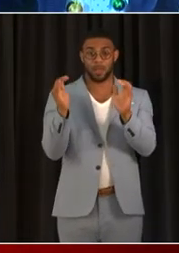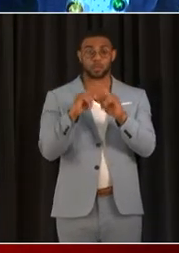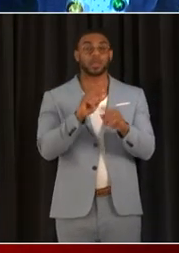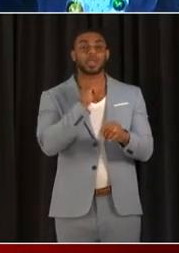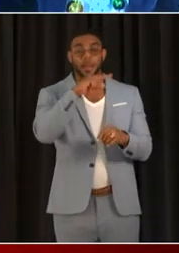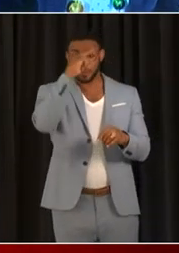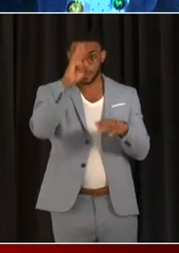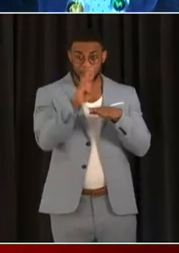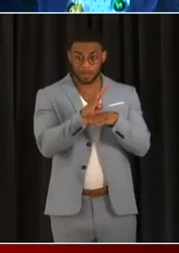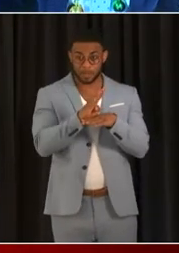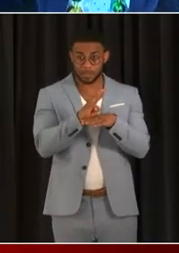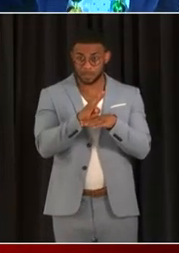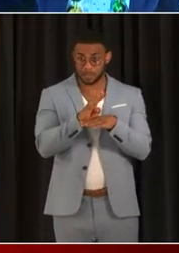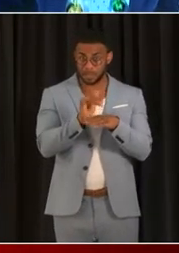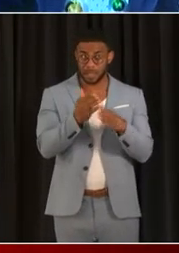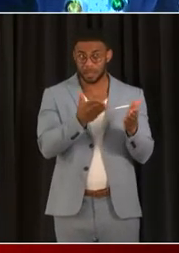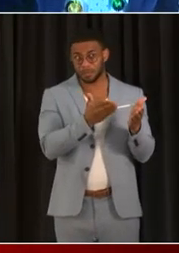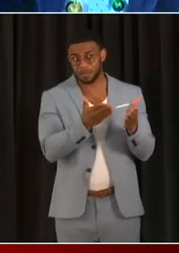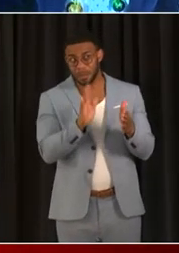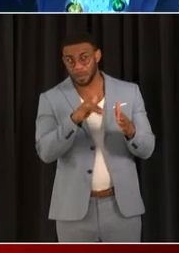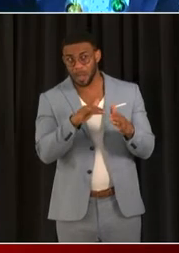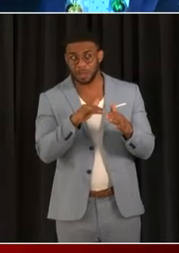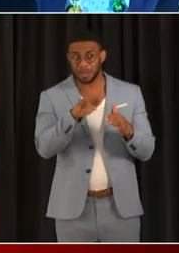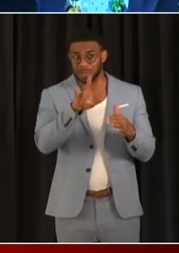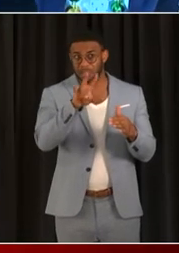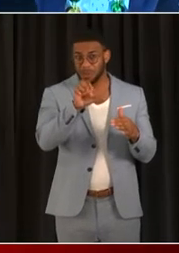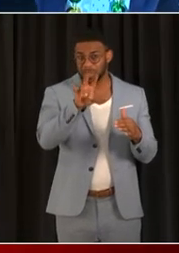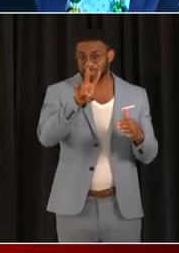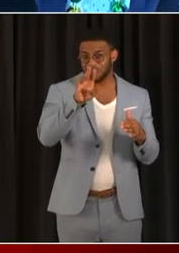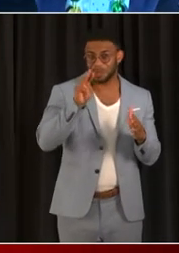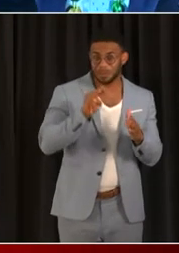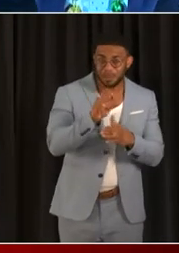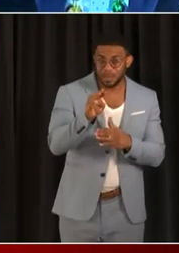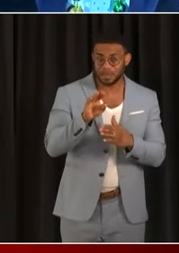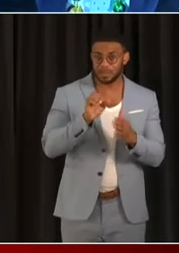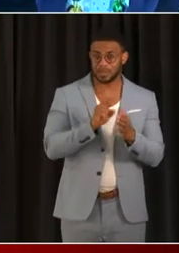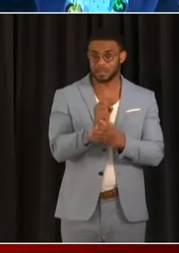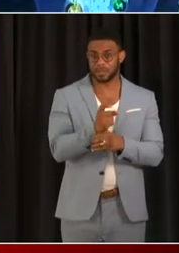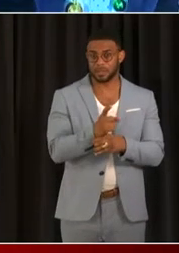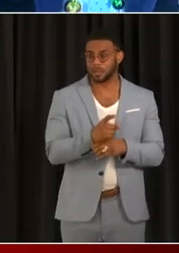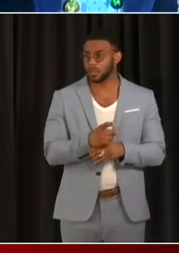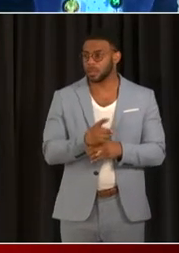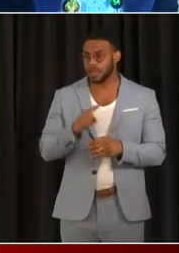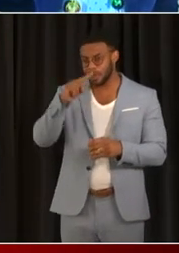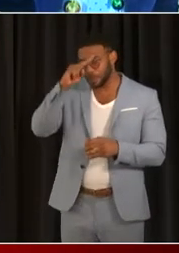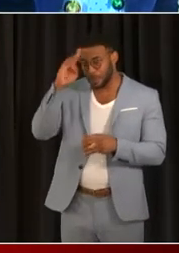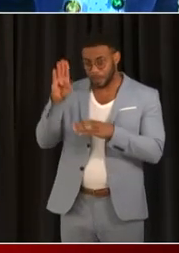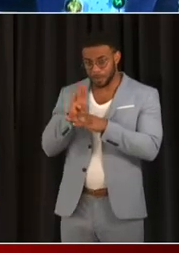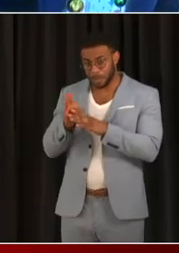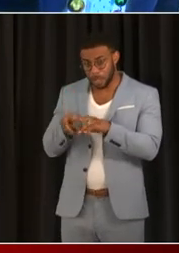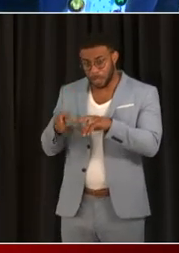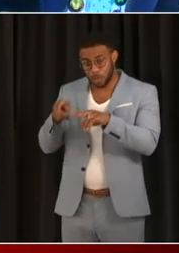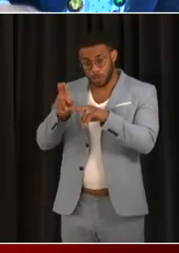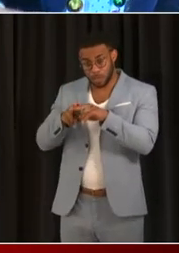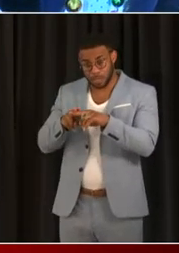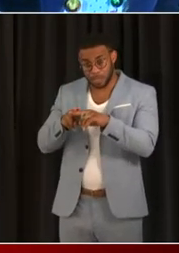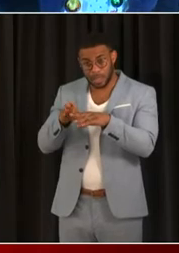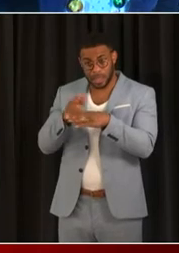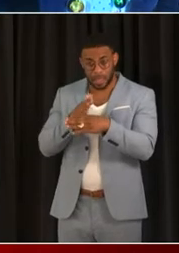compared to non-Black businesses that bring in $7.7 million a year. If Black businesses increase